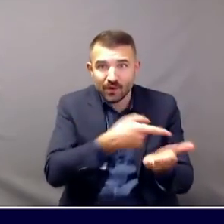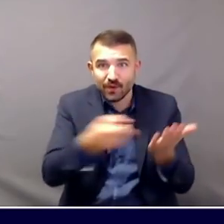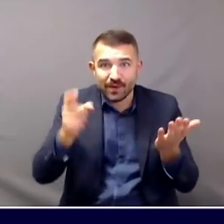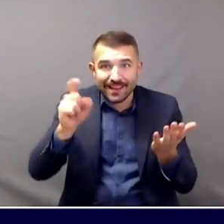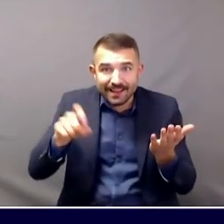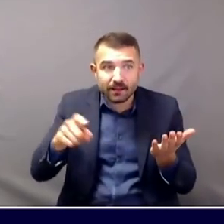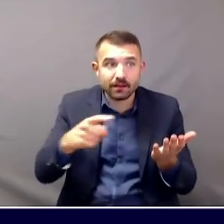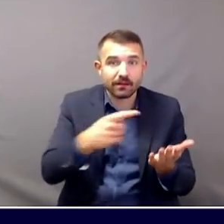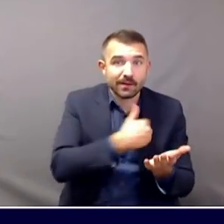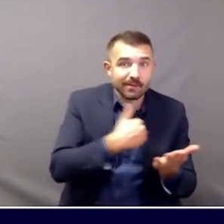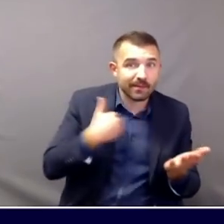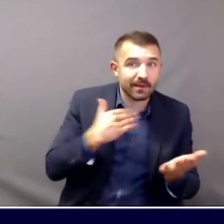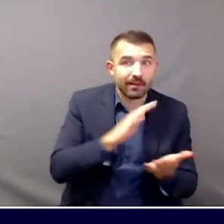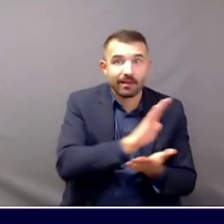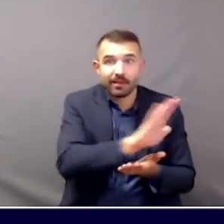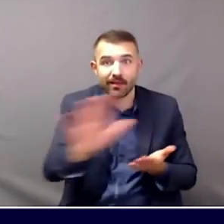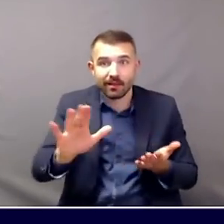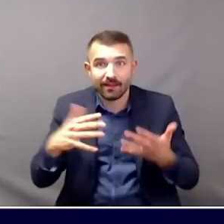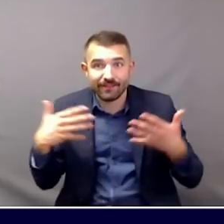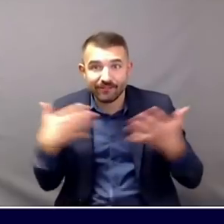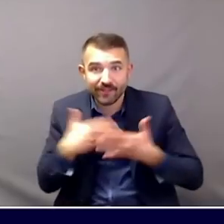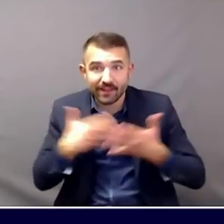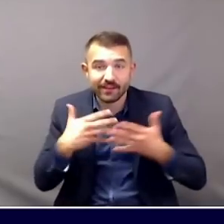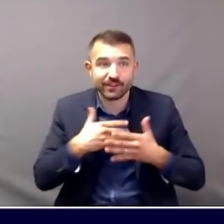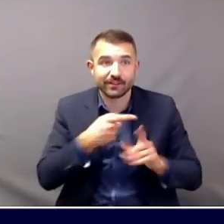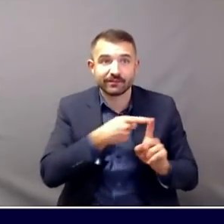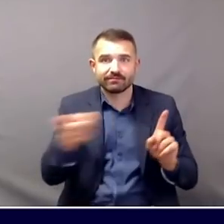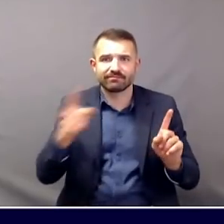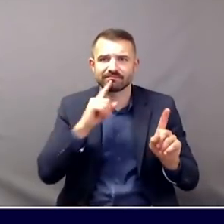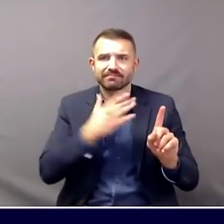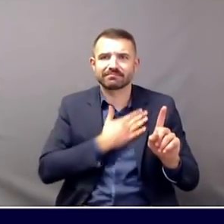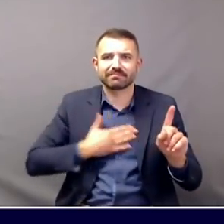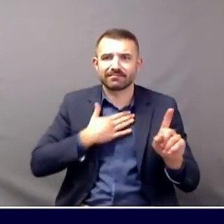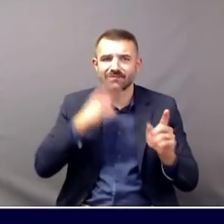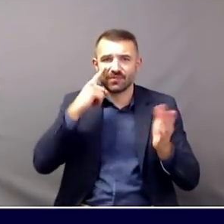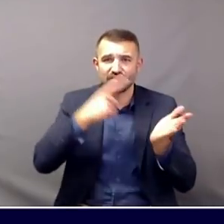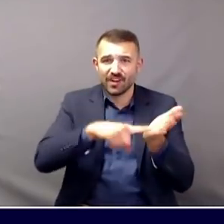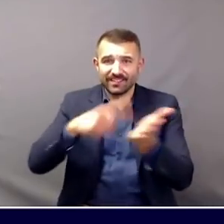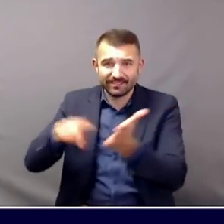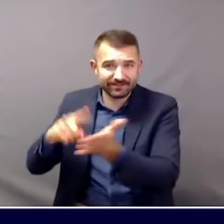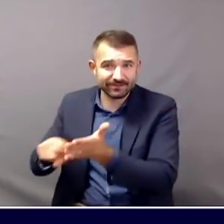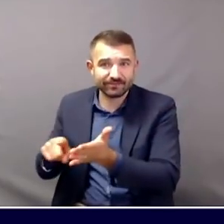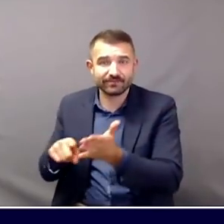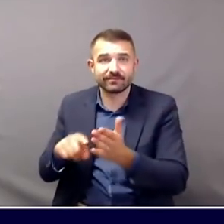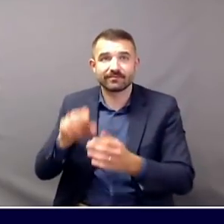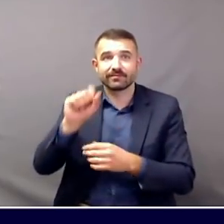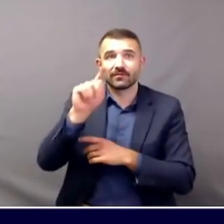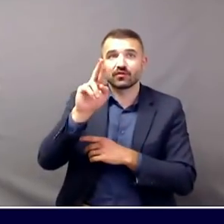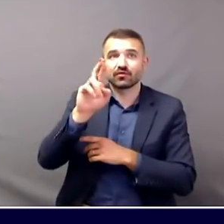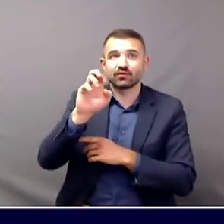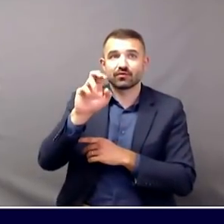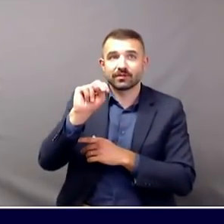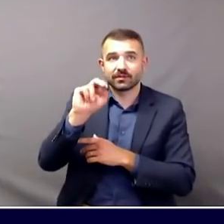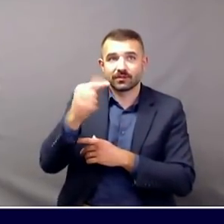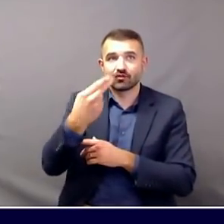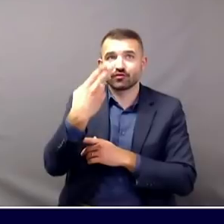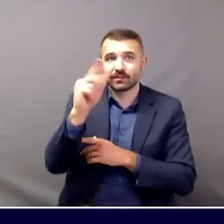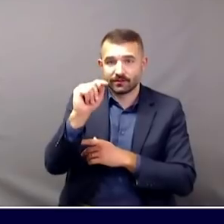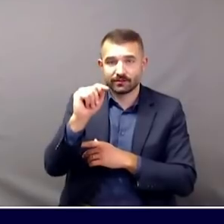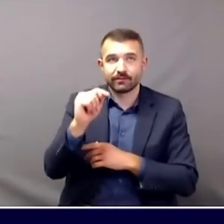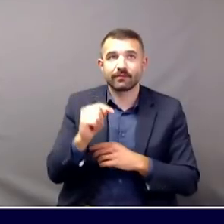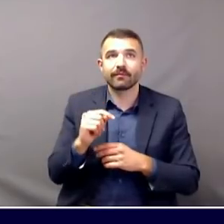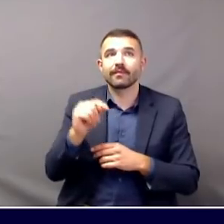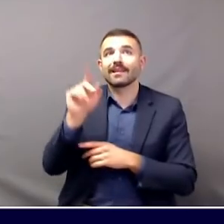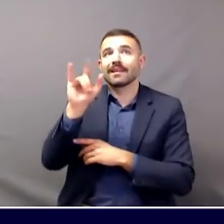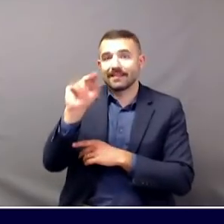really urge people to look up Strengthen Me, call 211. If you're on the front lines or a teacher, we have our